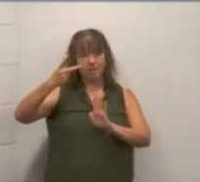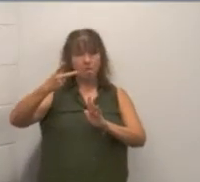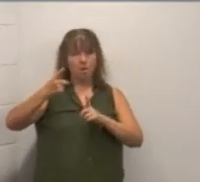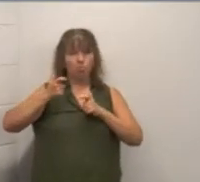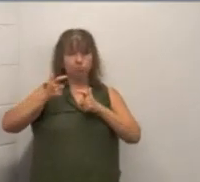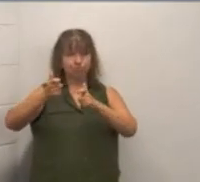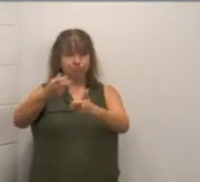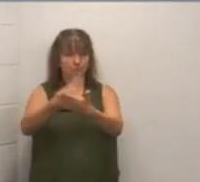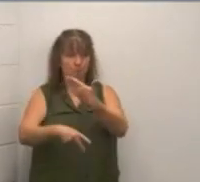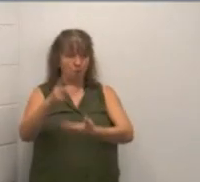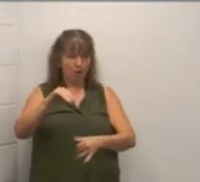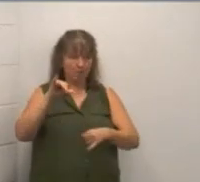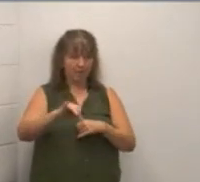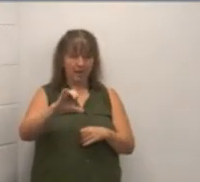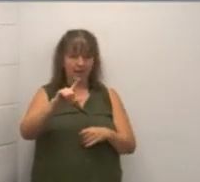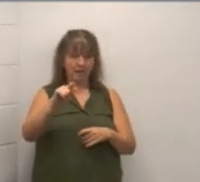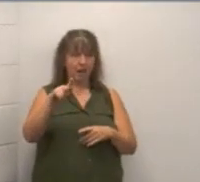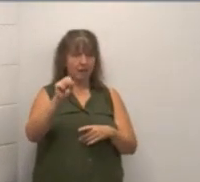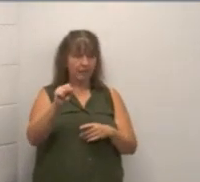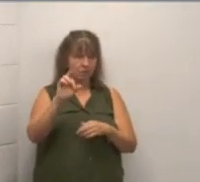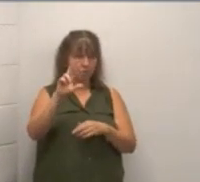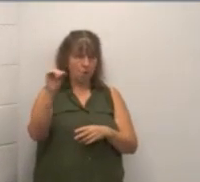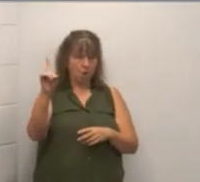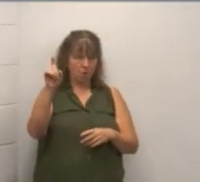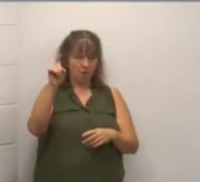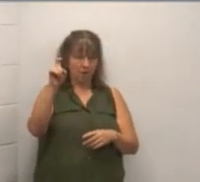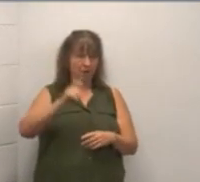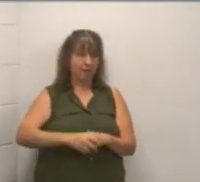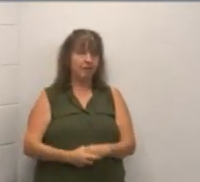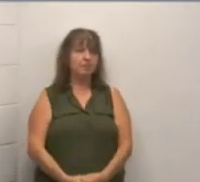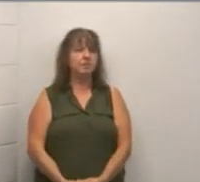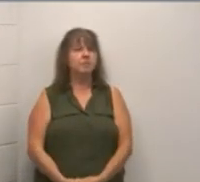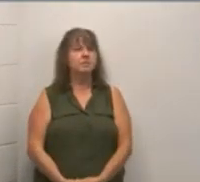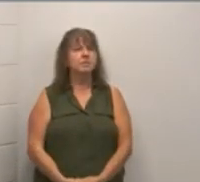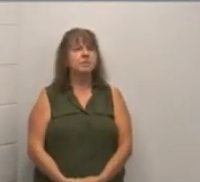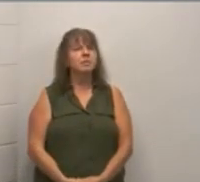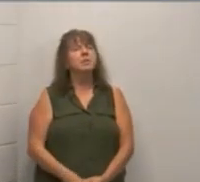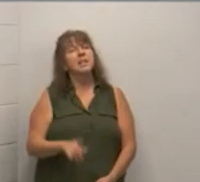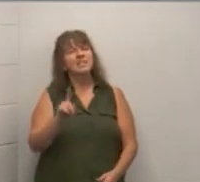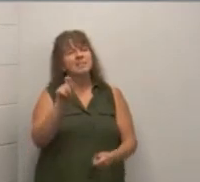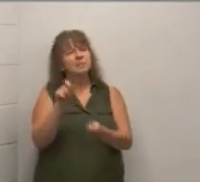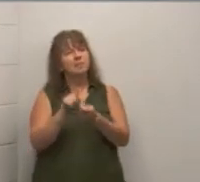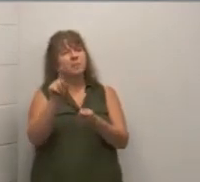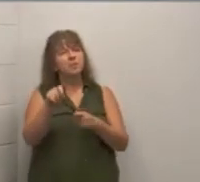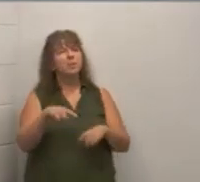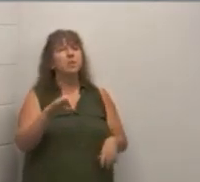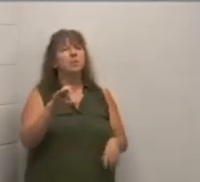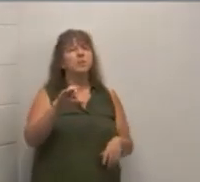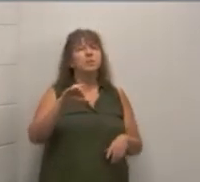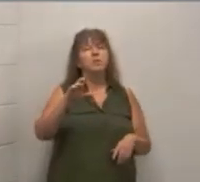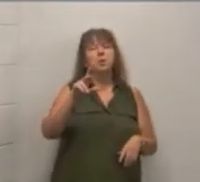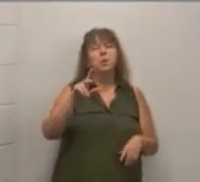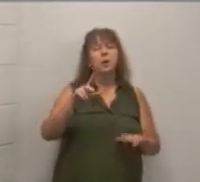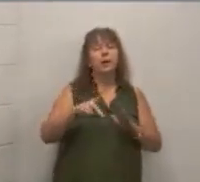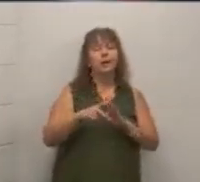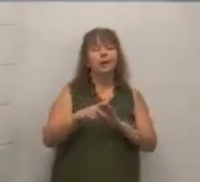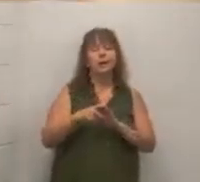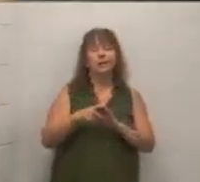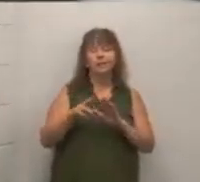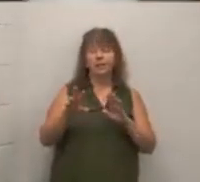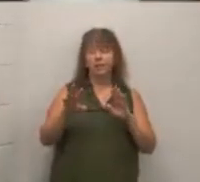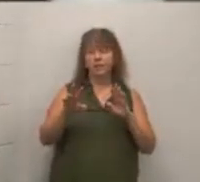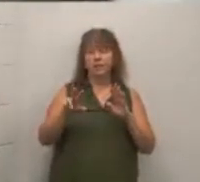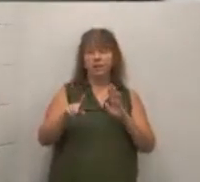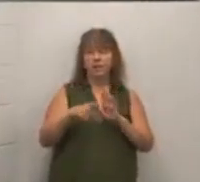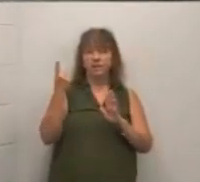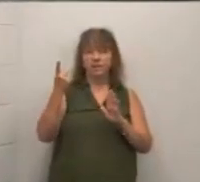That's a pretty specific question. So So, to my knowledge,